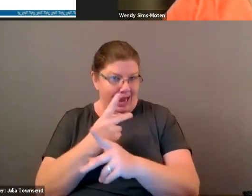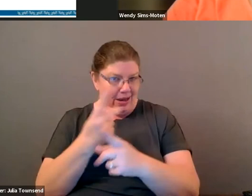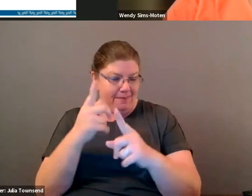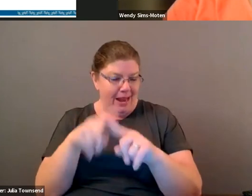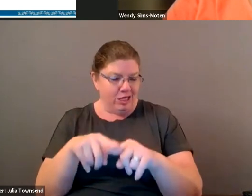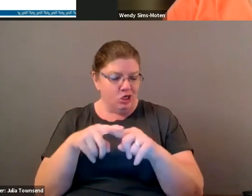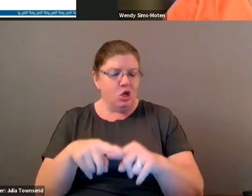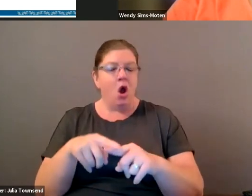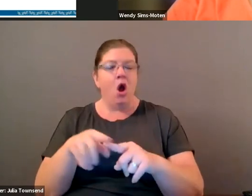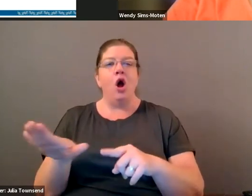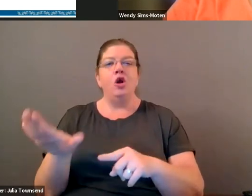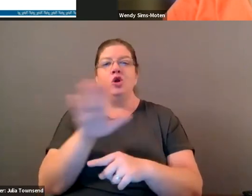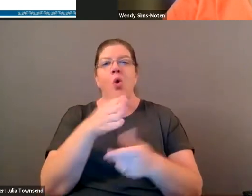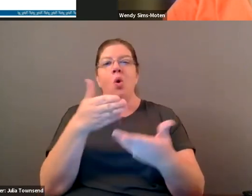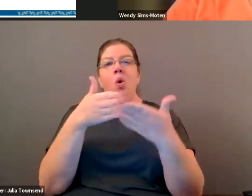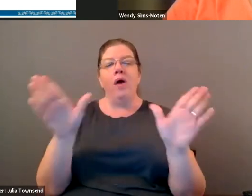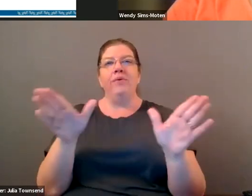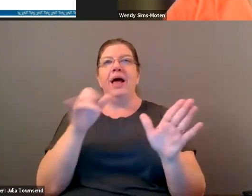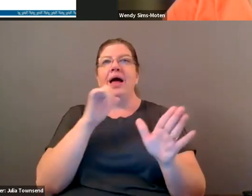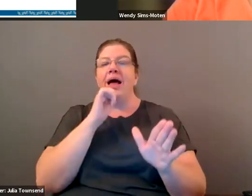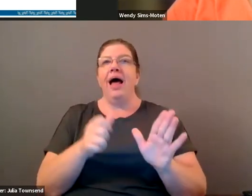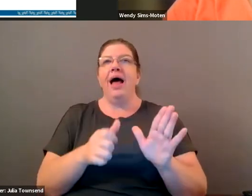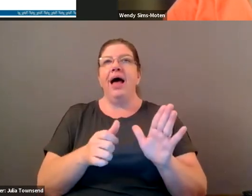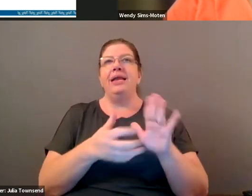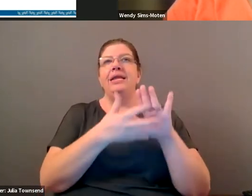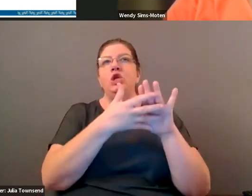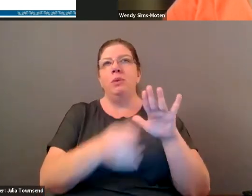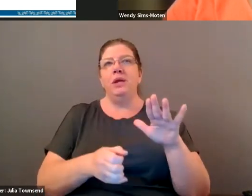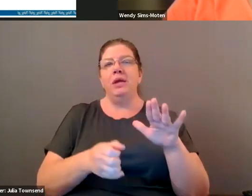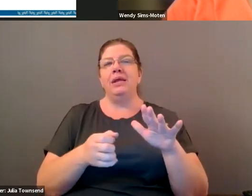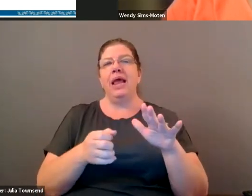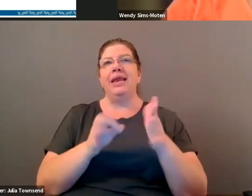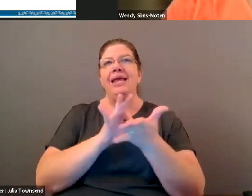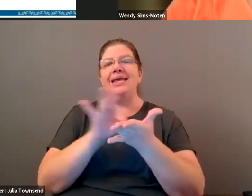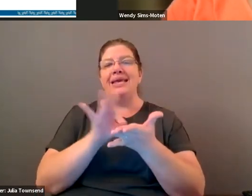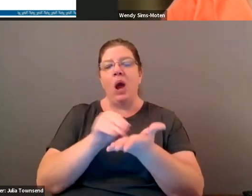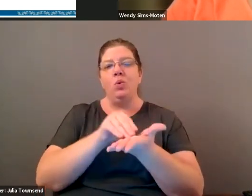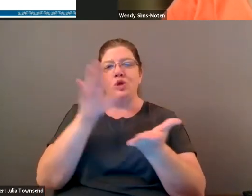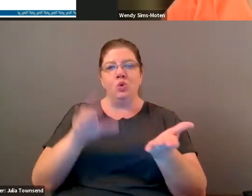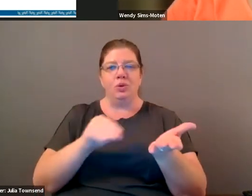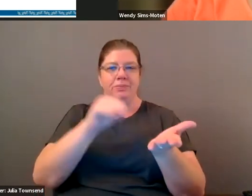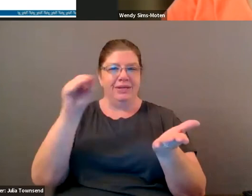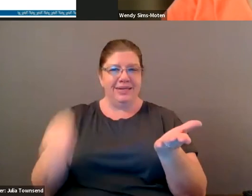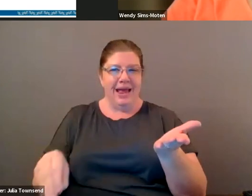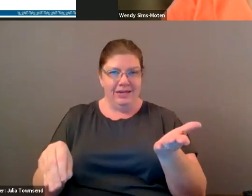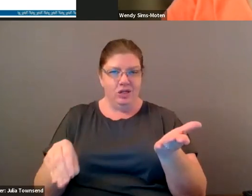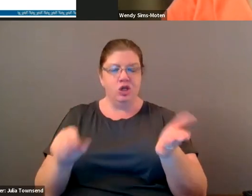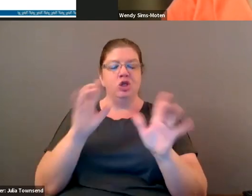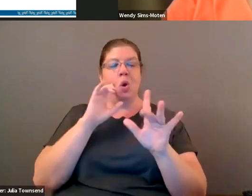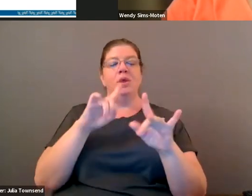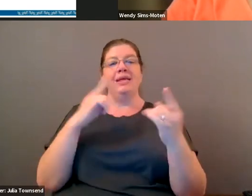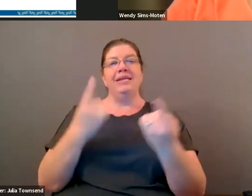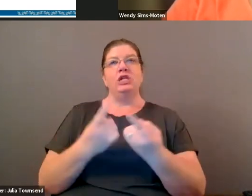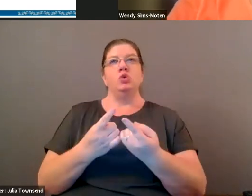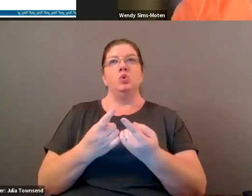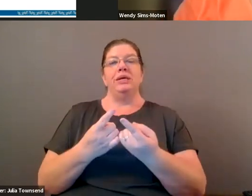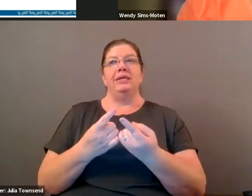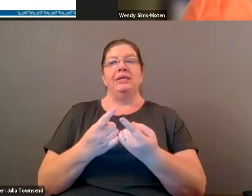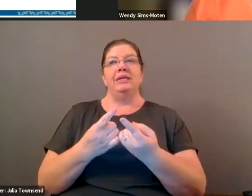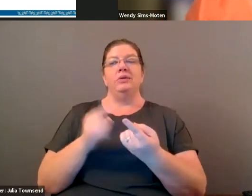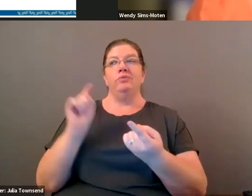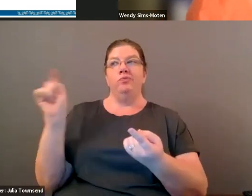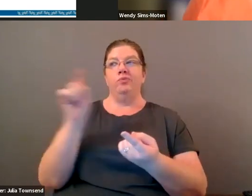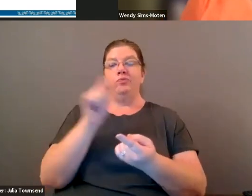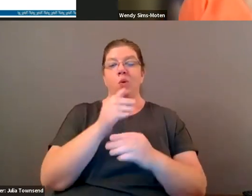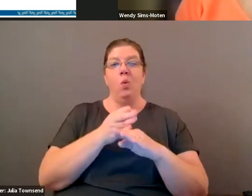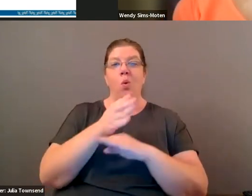your overall unduplicated pupil count percentage. So the districts that have